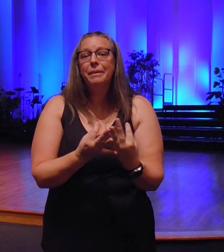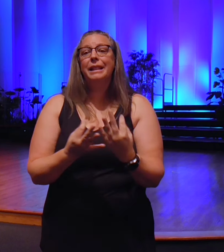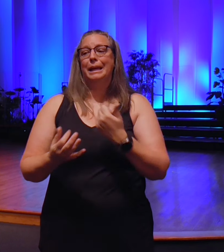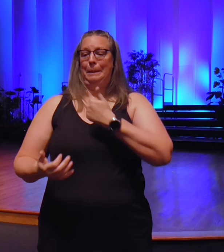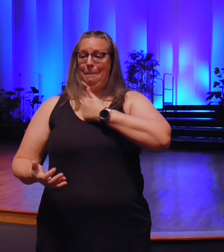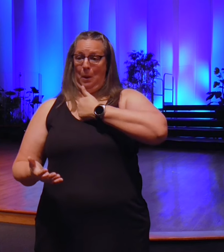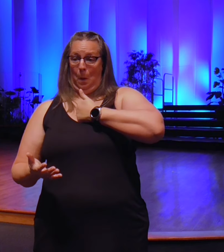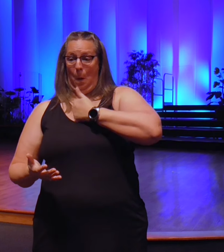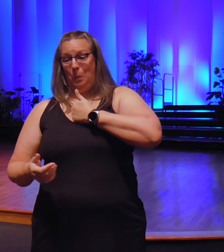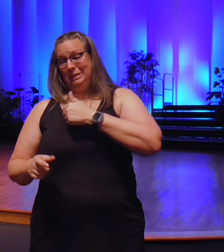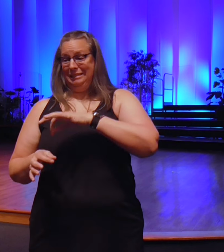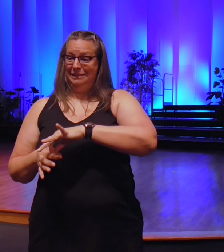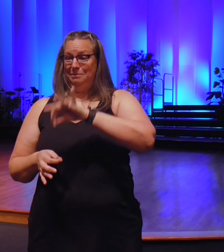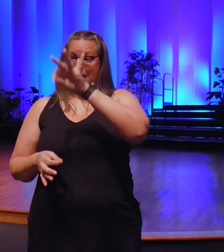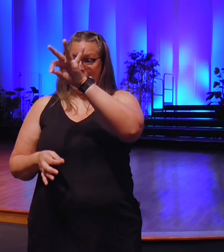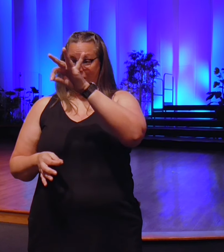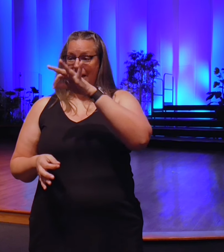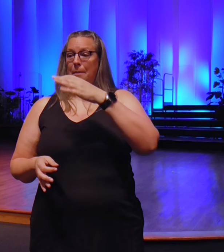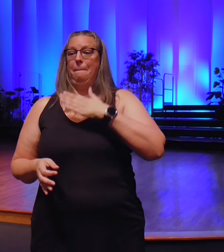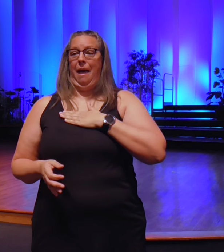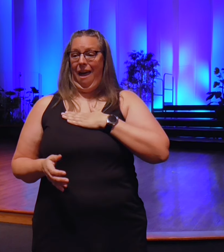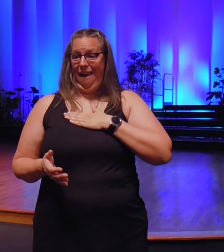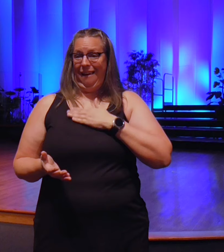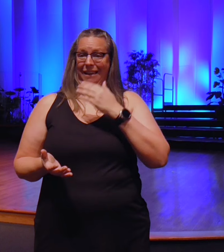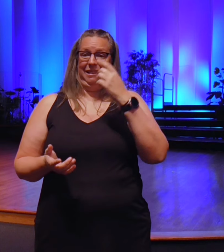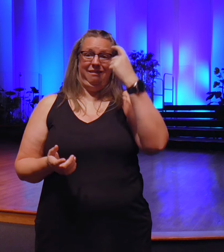of life, and my consciousness has been